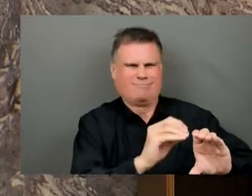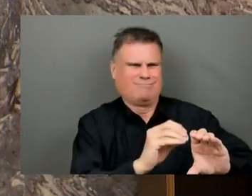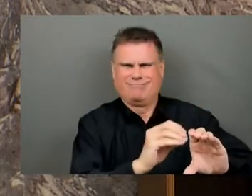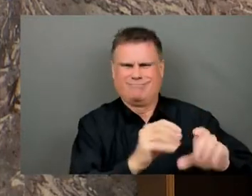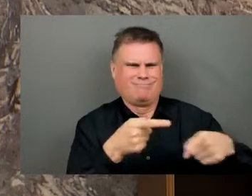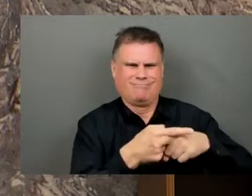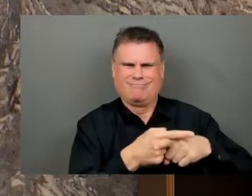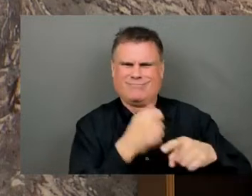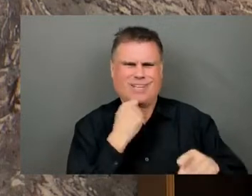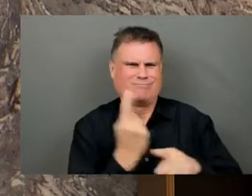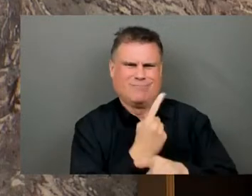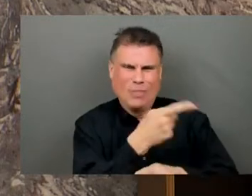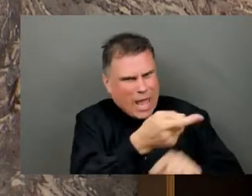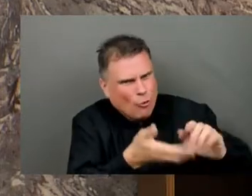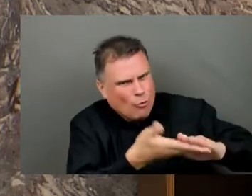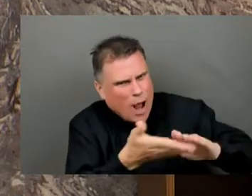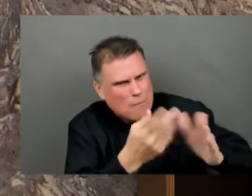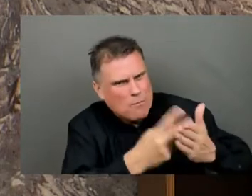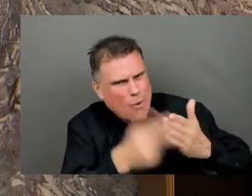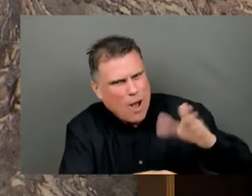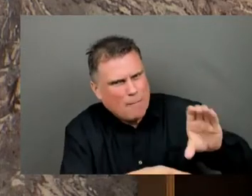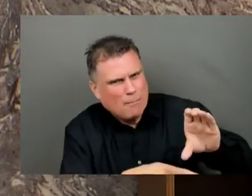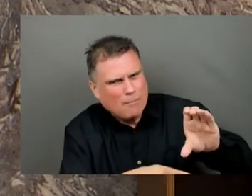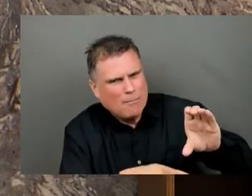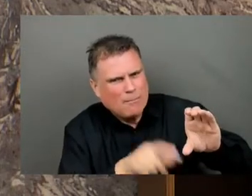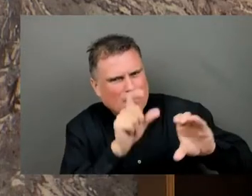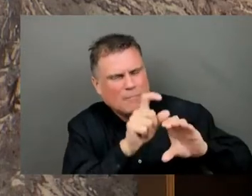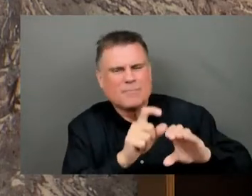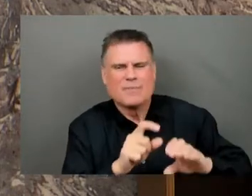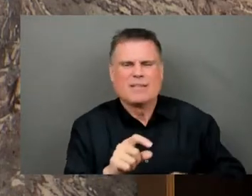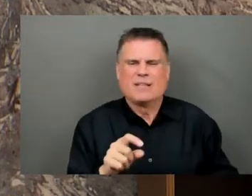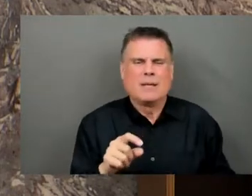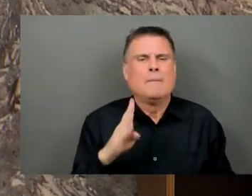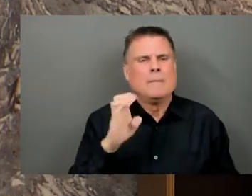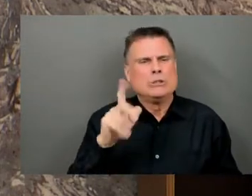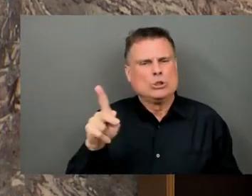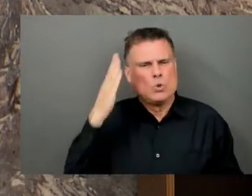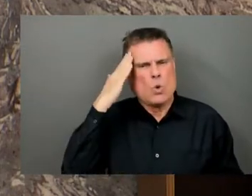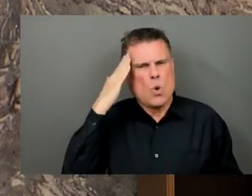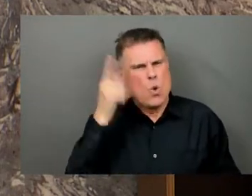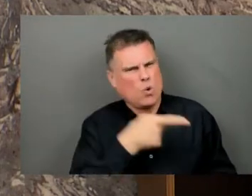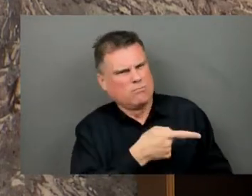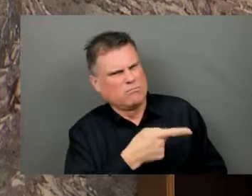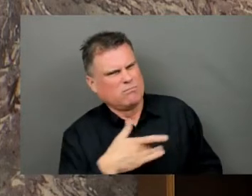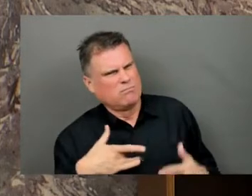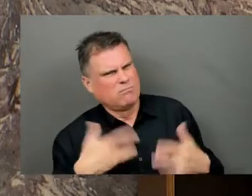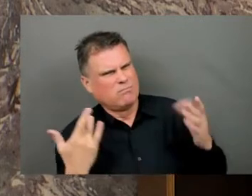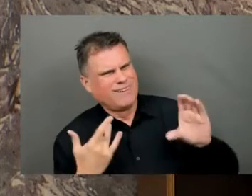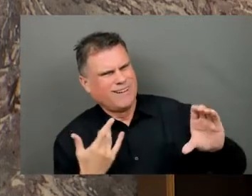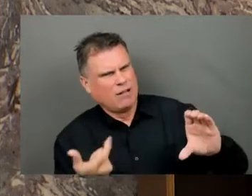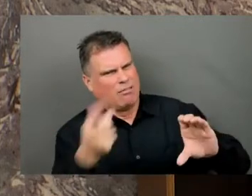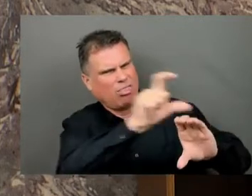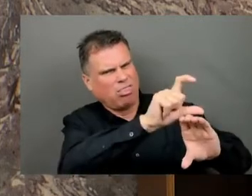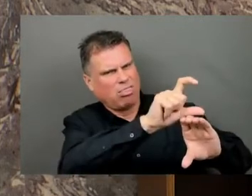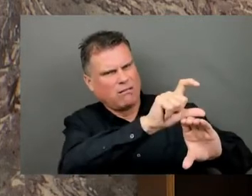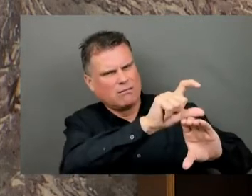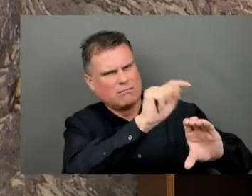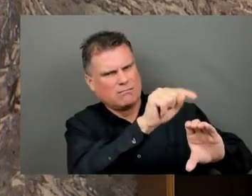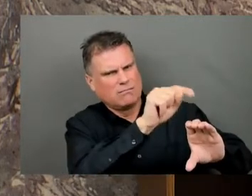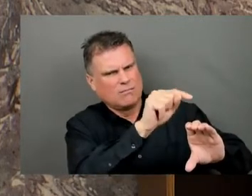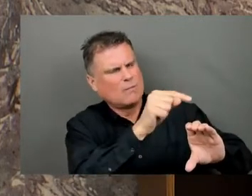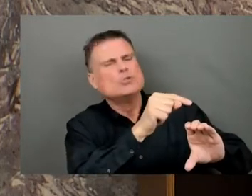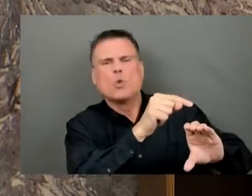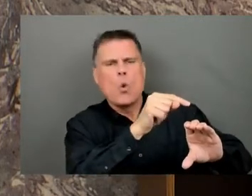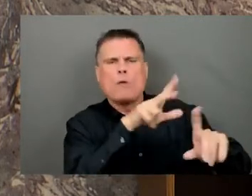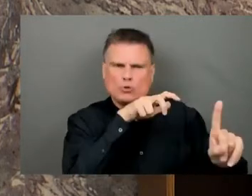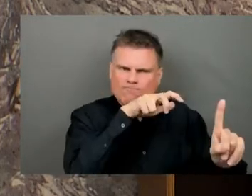is if there's actually an audit and an investigation into this. And that's the role of the Auditor General. So today, the government